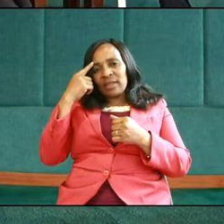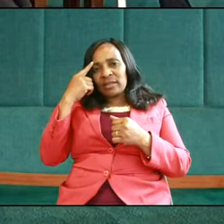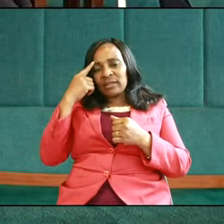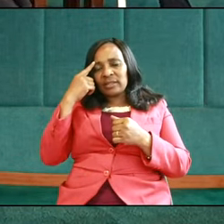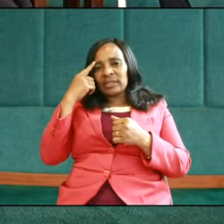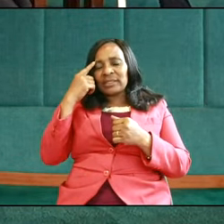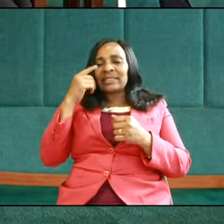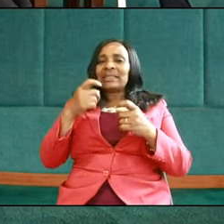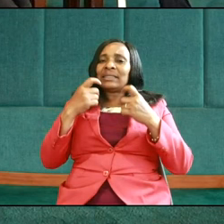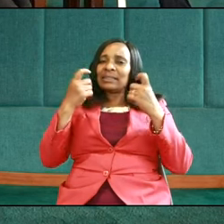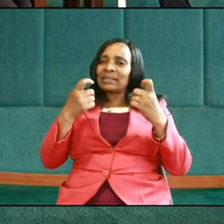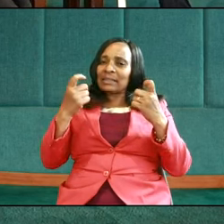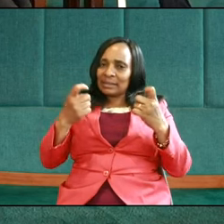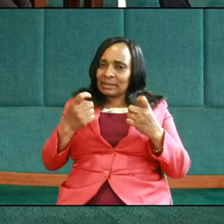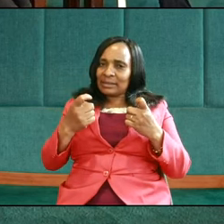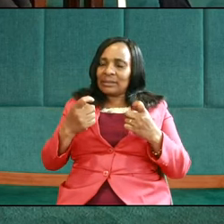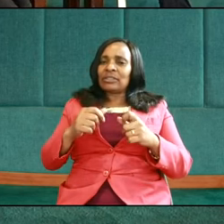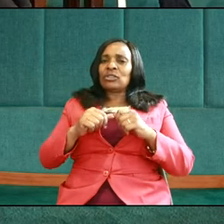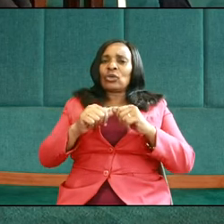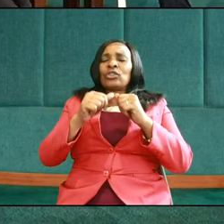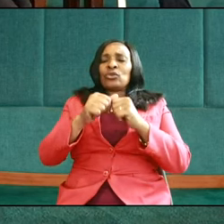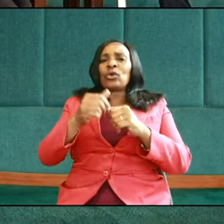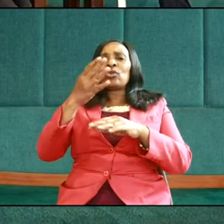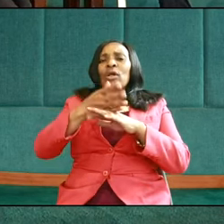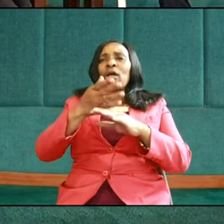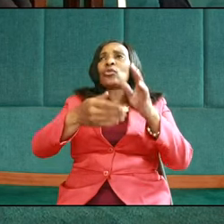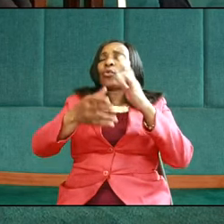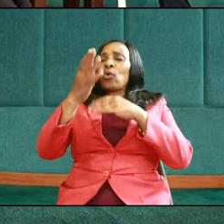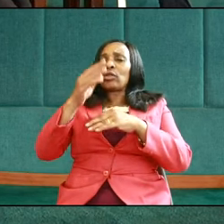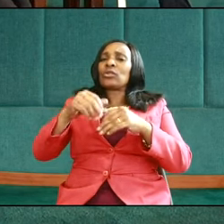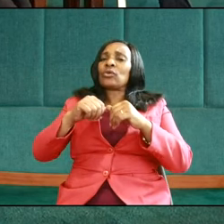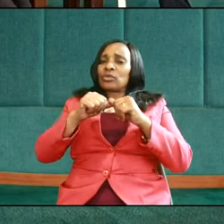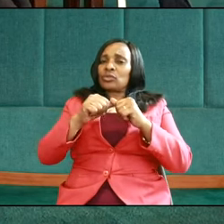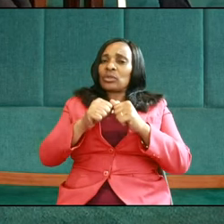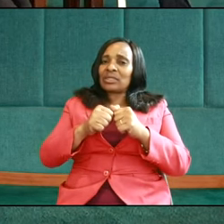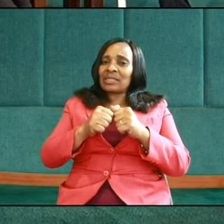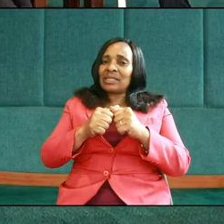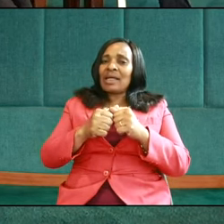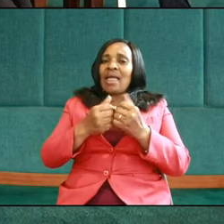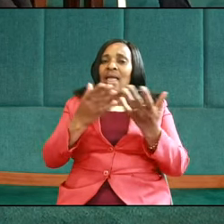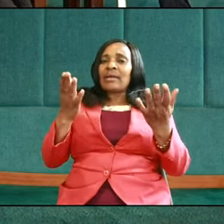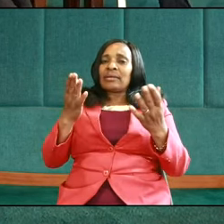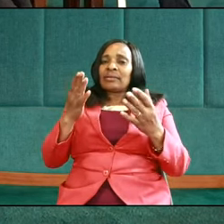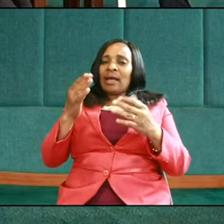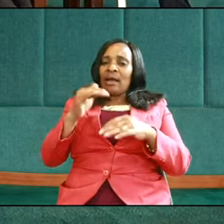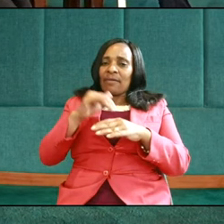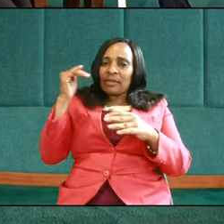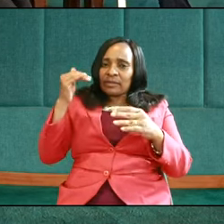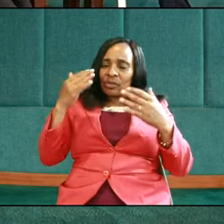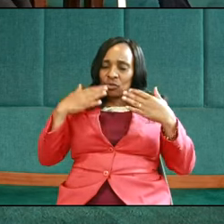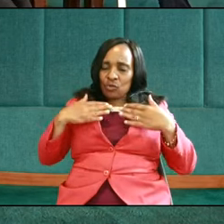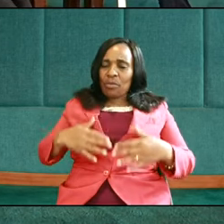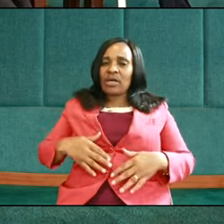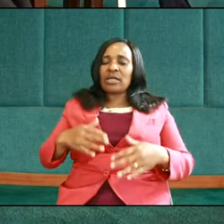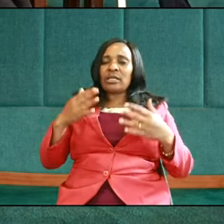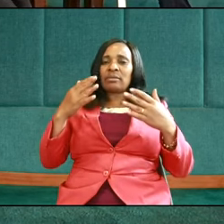God constantly. Amen. So every time we do sin, even though it doesn't have an effect on human bodies,